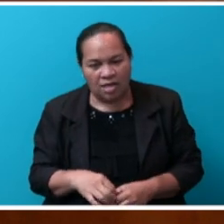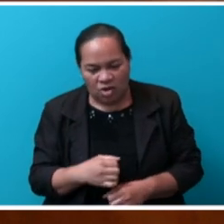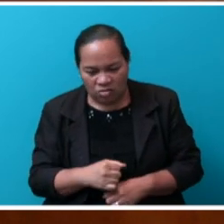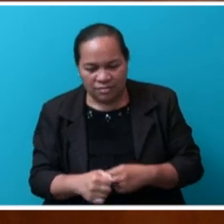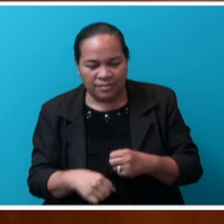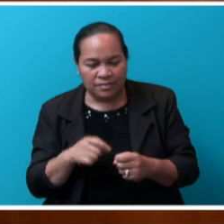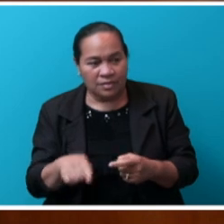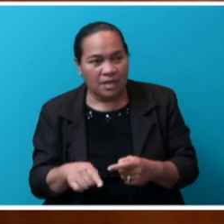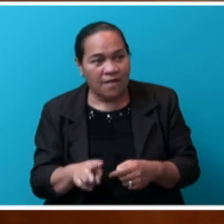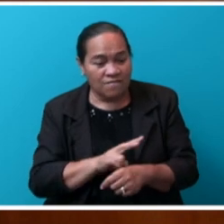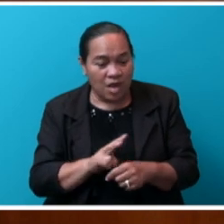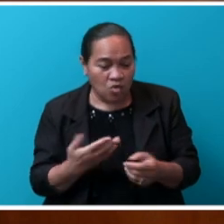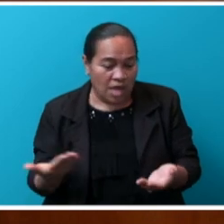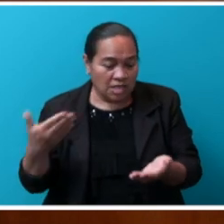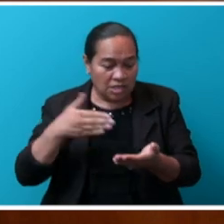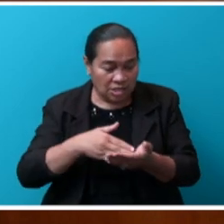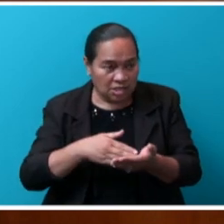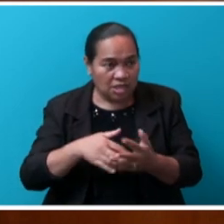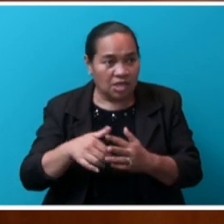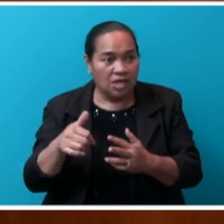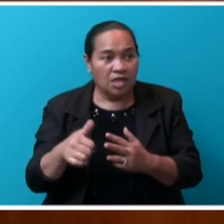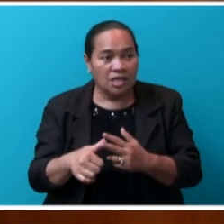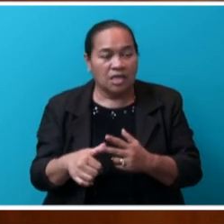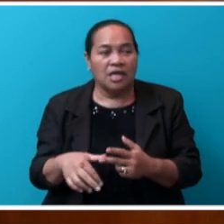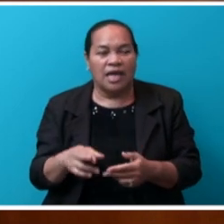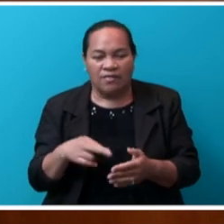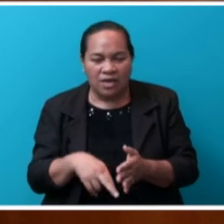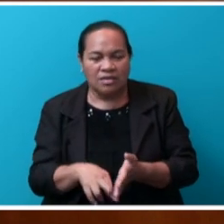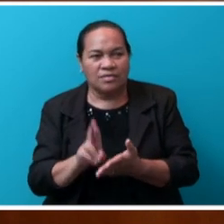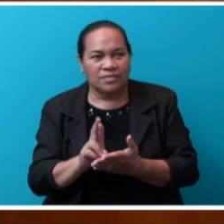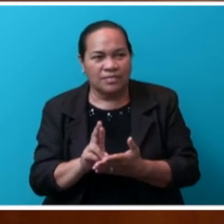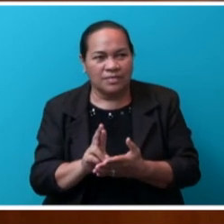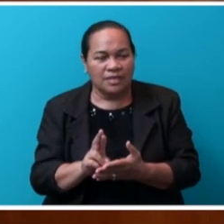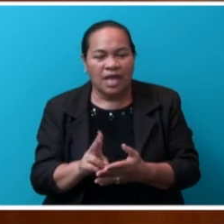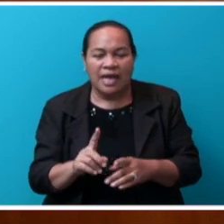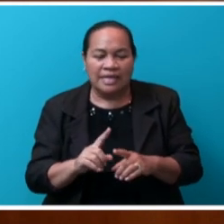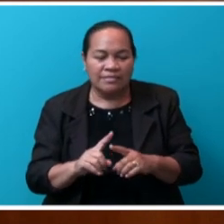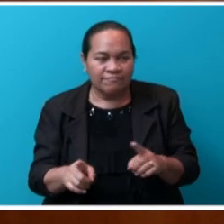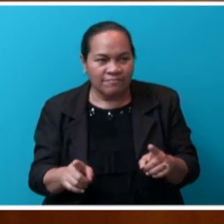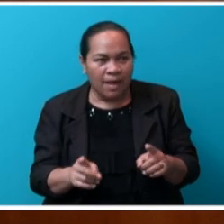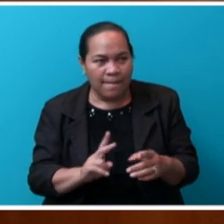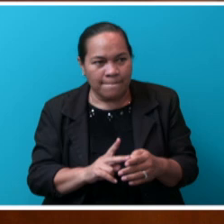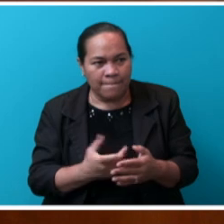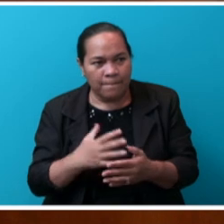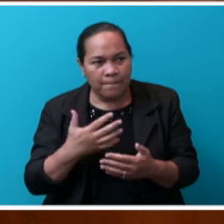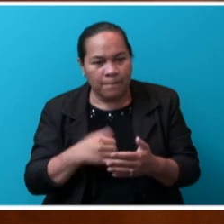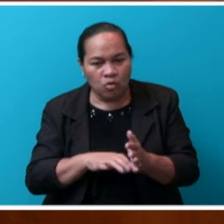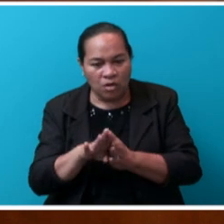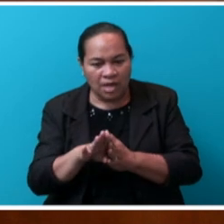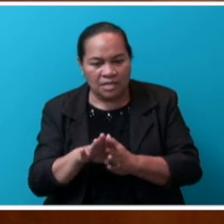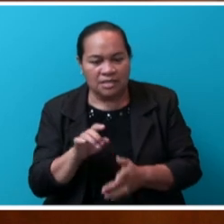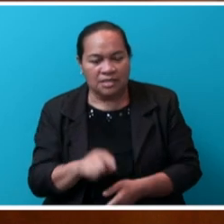value addition, virgin coconut revitalization, and fishing projects, building true autonomy